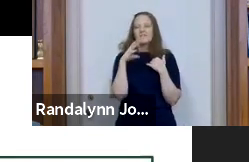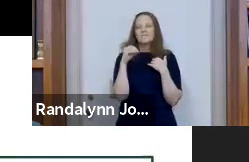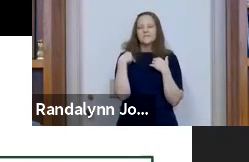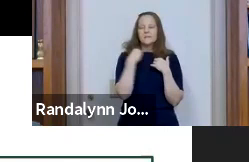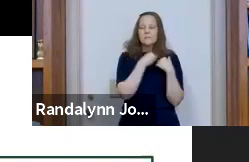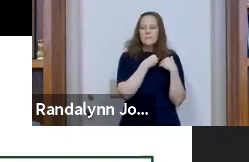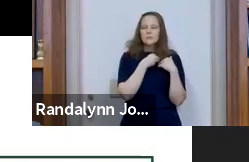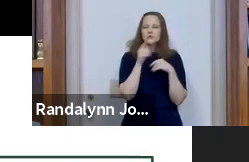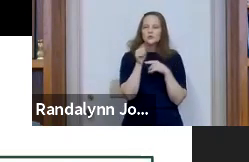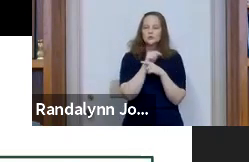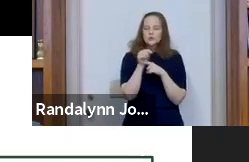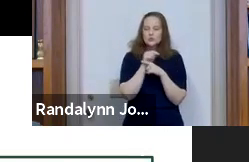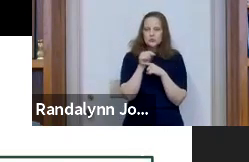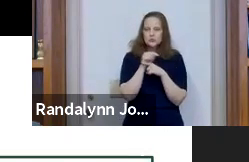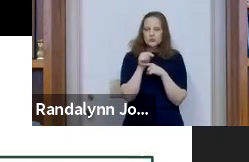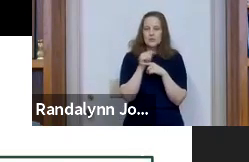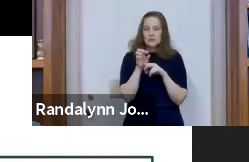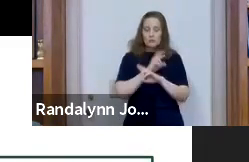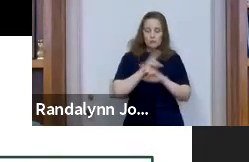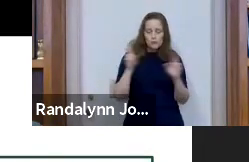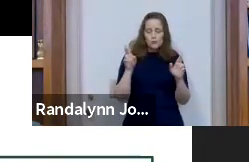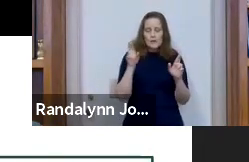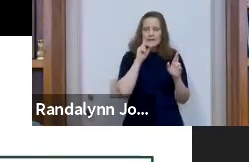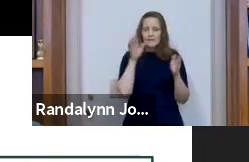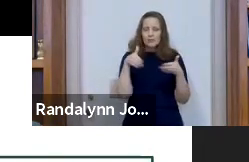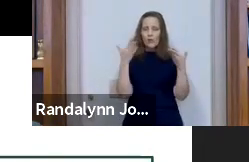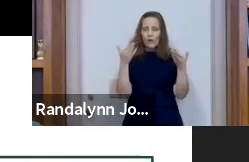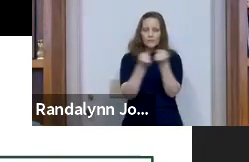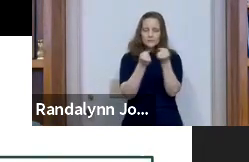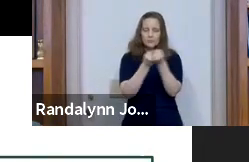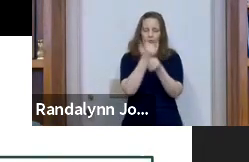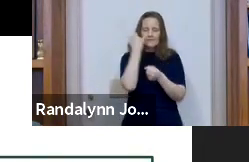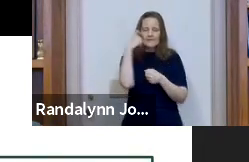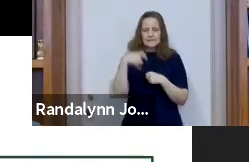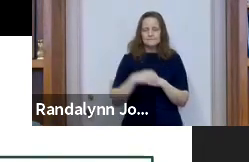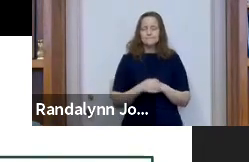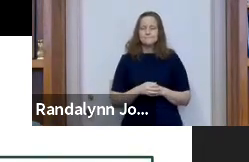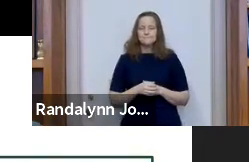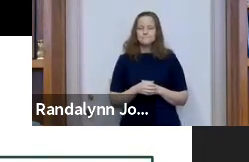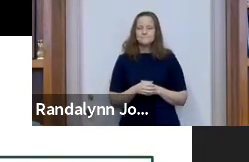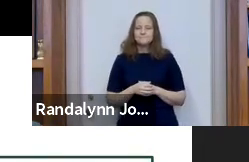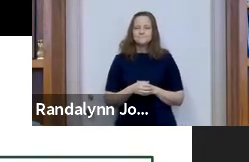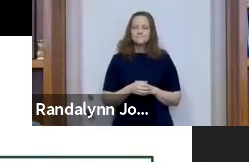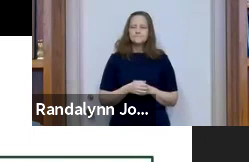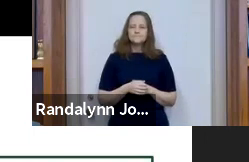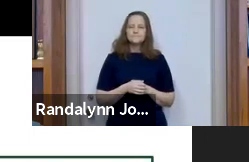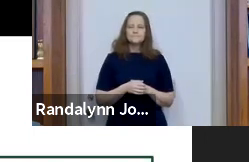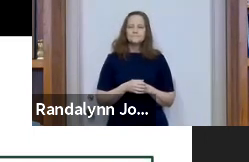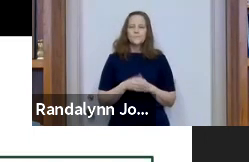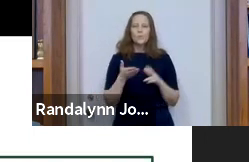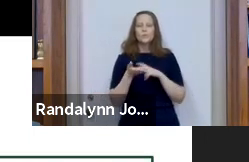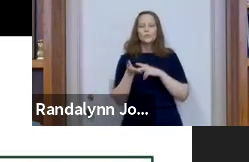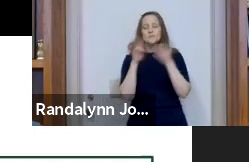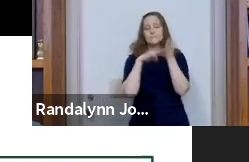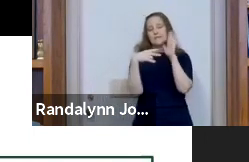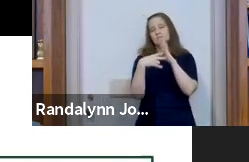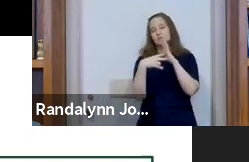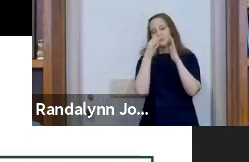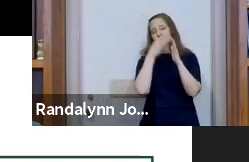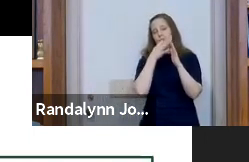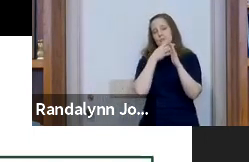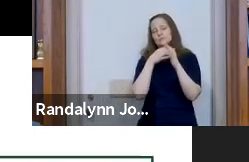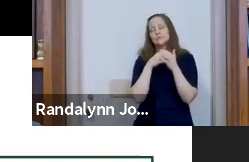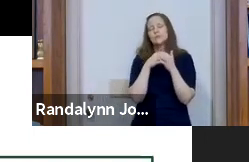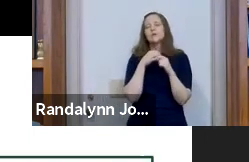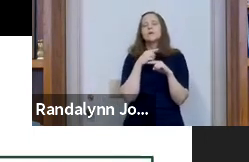been trained and are ready and available to offer support as needed. We'll go through some definitions here in just a little bit, but